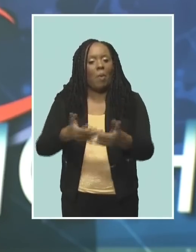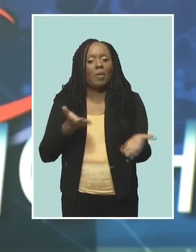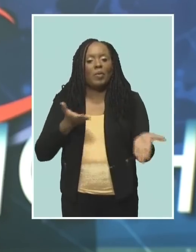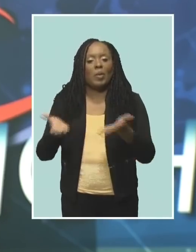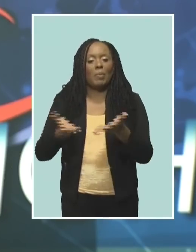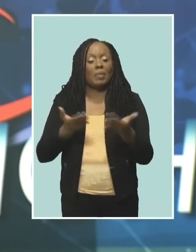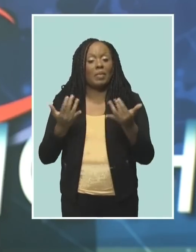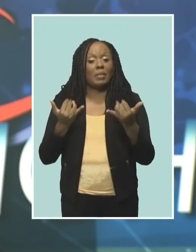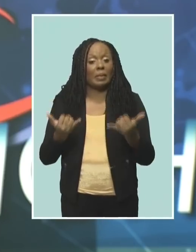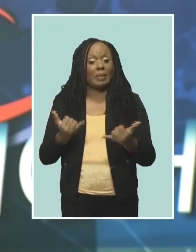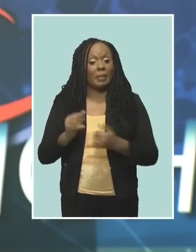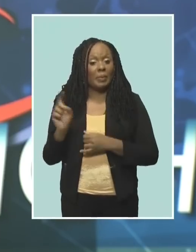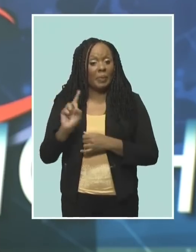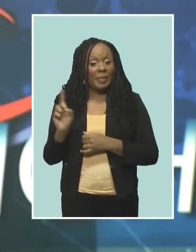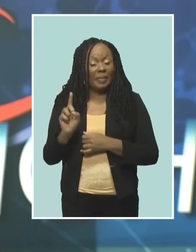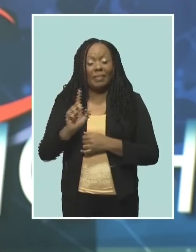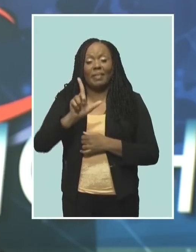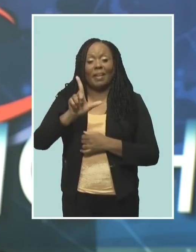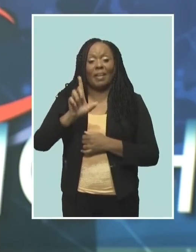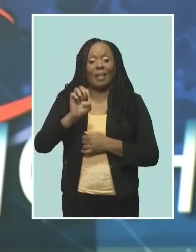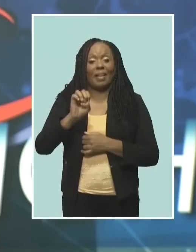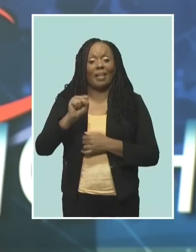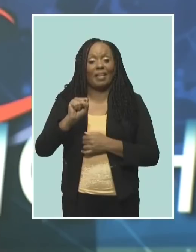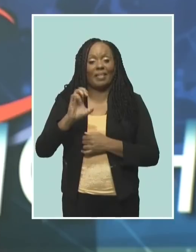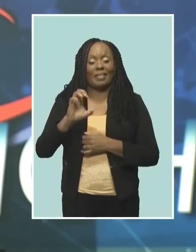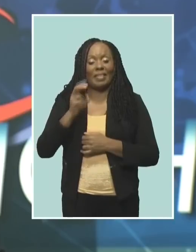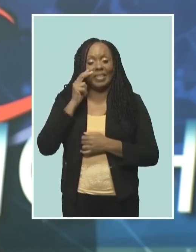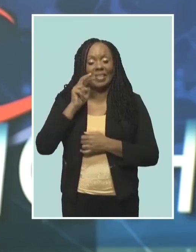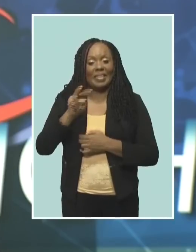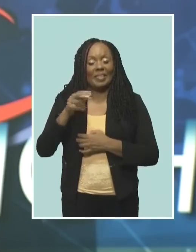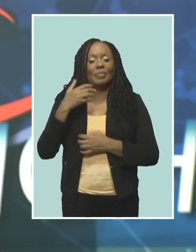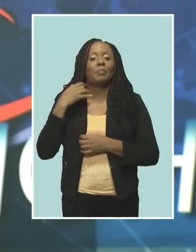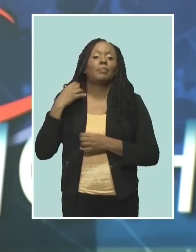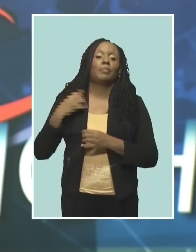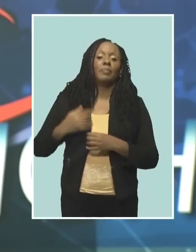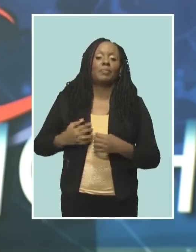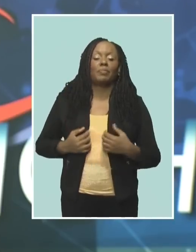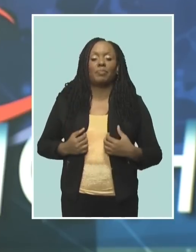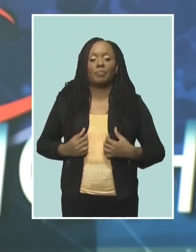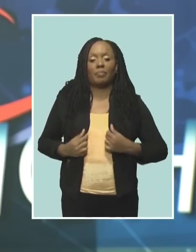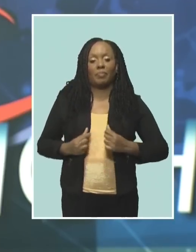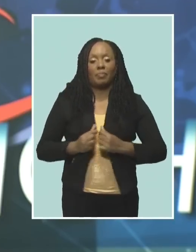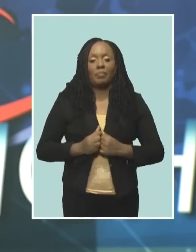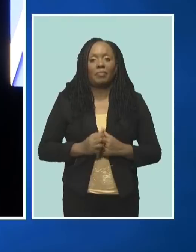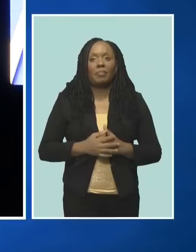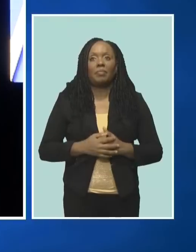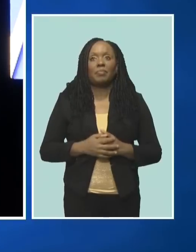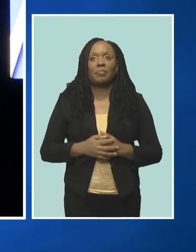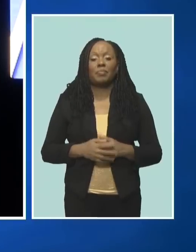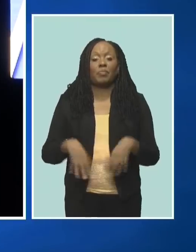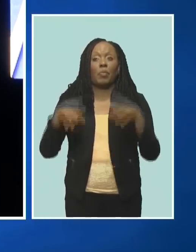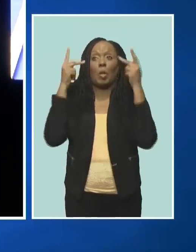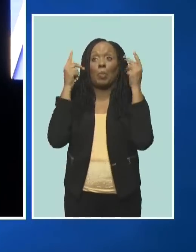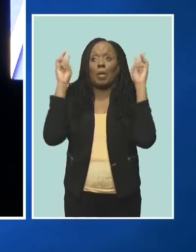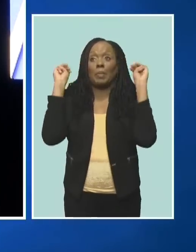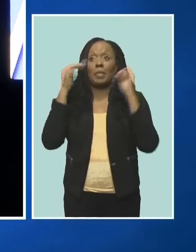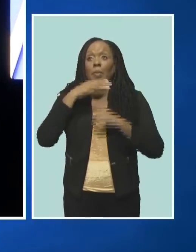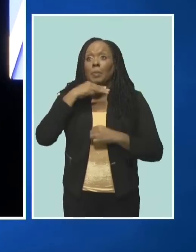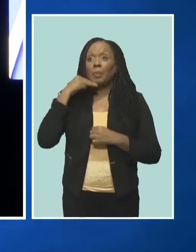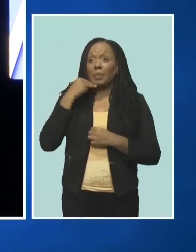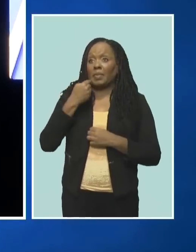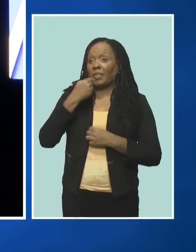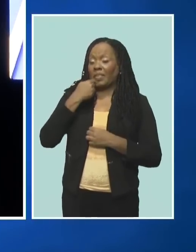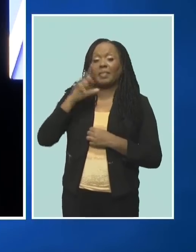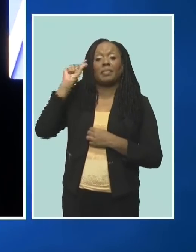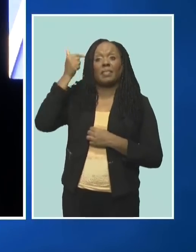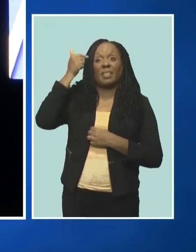ceremony held at the Lord Erskine Sandiford Centre today. Wendy Burke has that report. Prime Minister Mia Motley is insisting